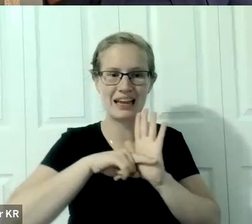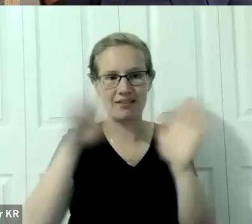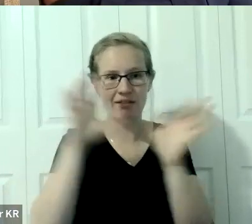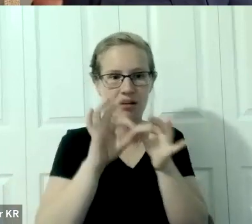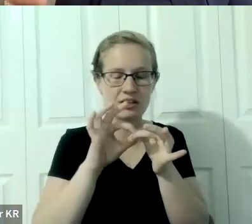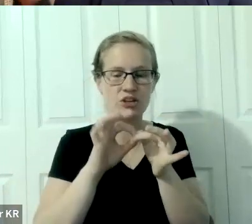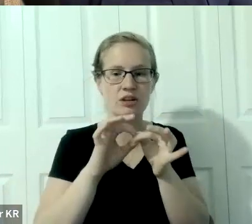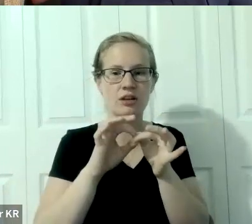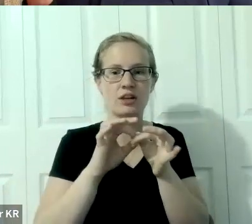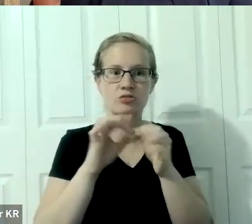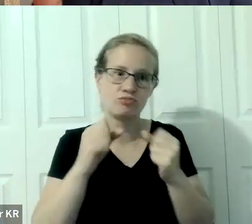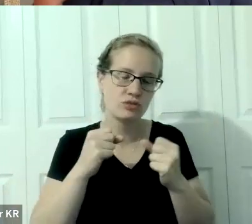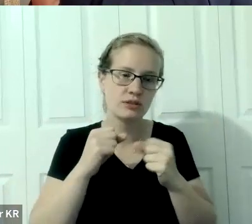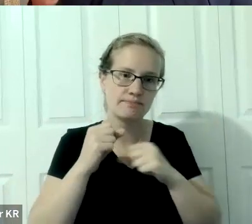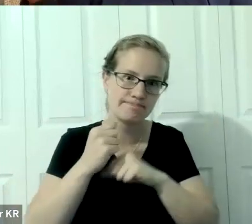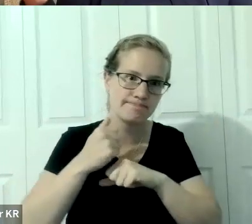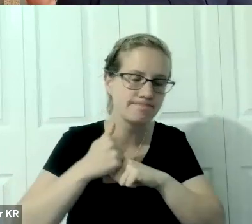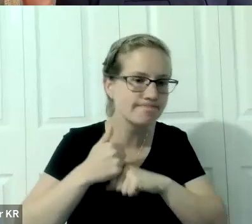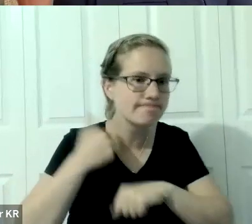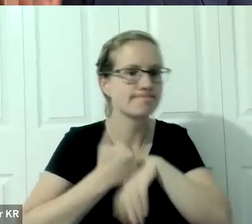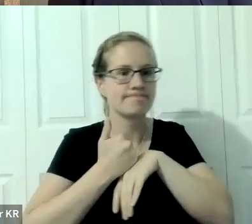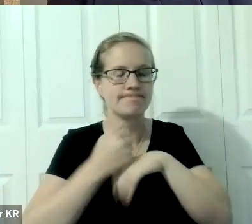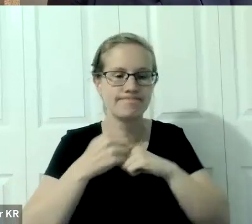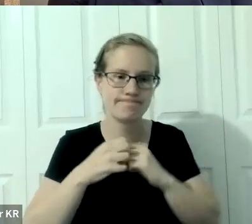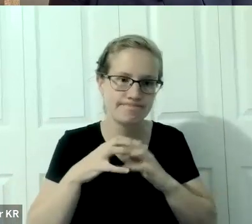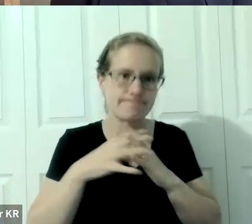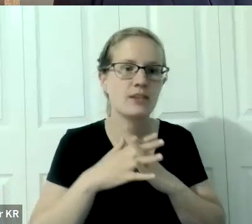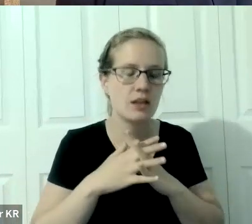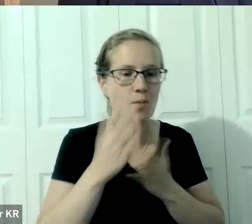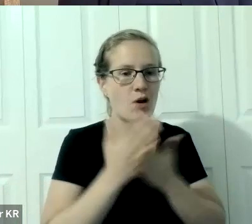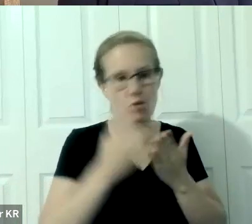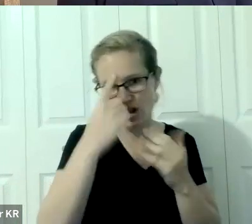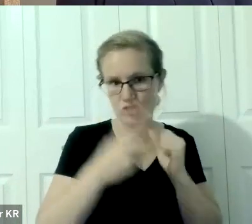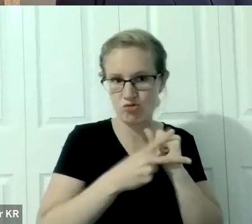cognitions that sort of get solidified in that part of our brain that stores trauma.